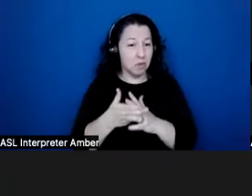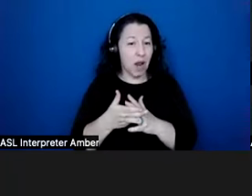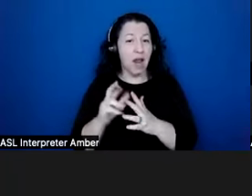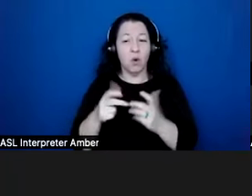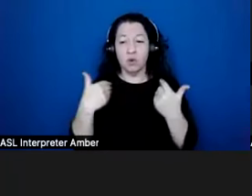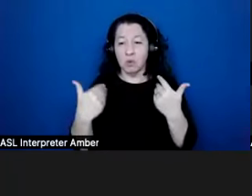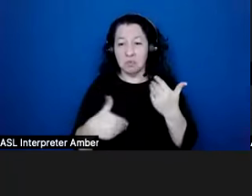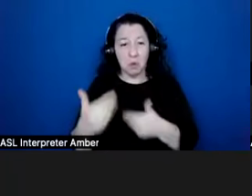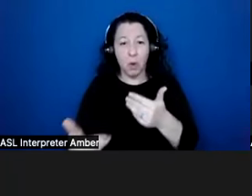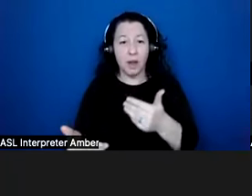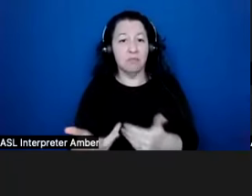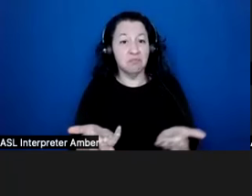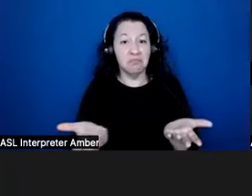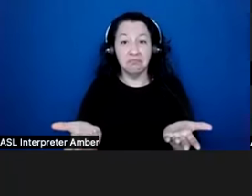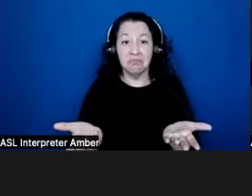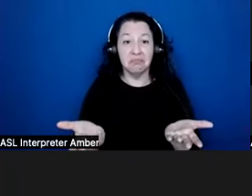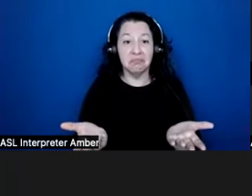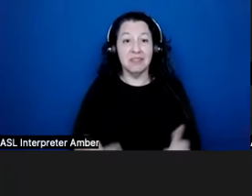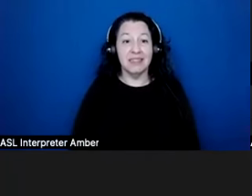through?